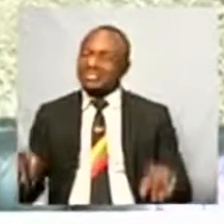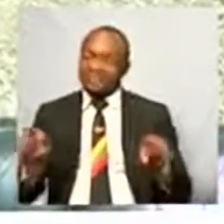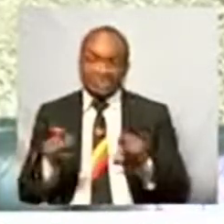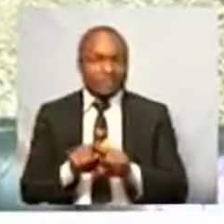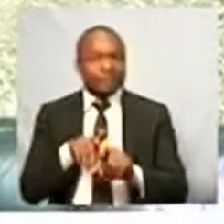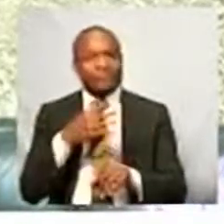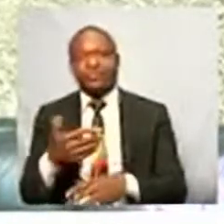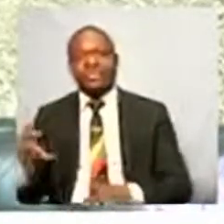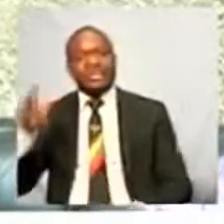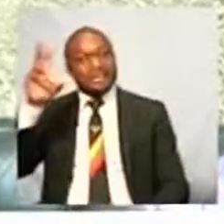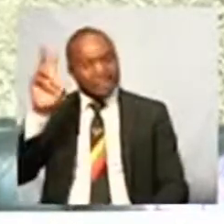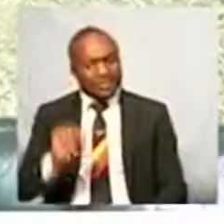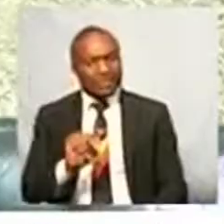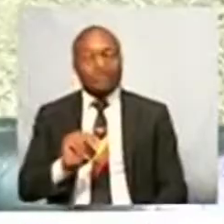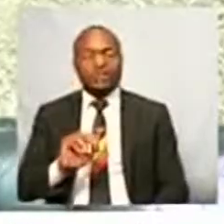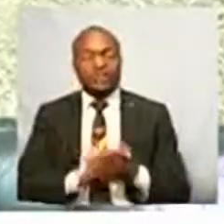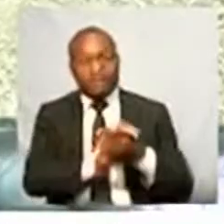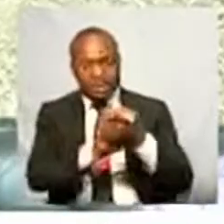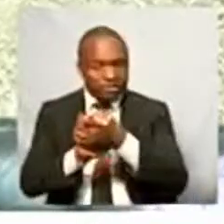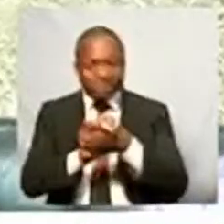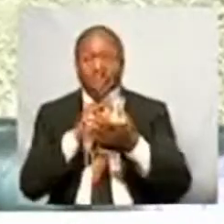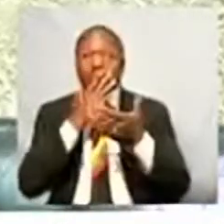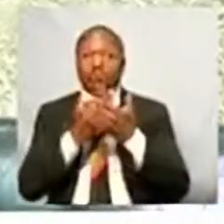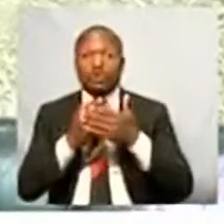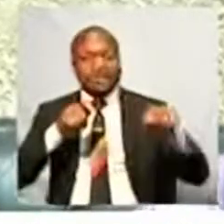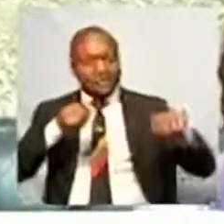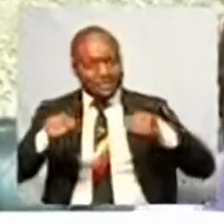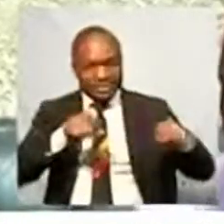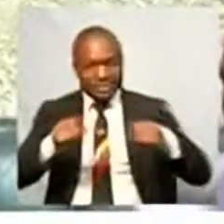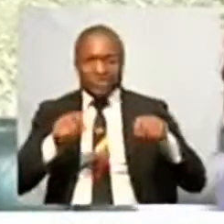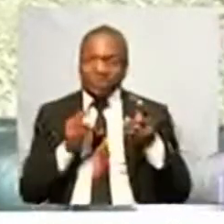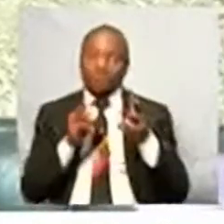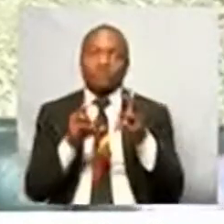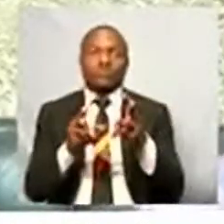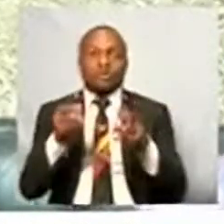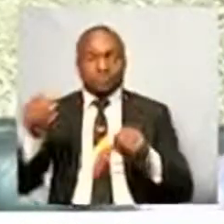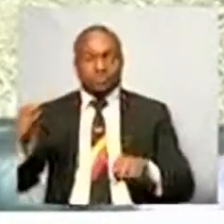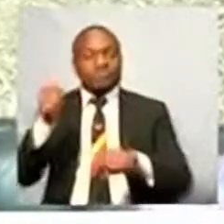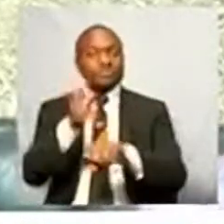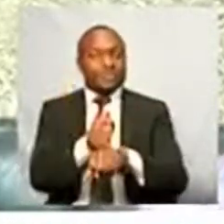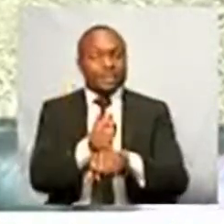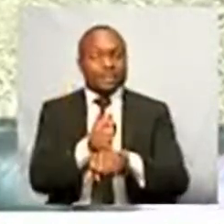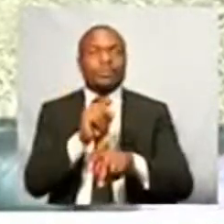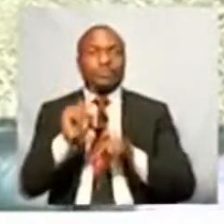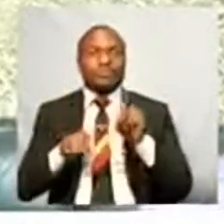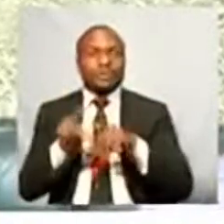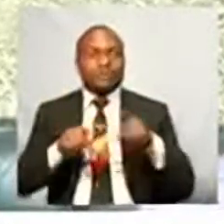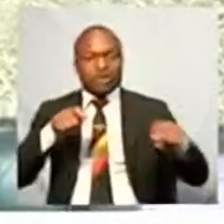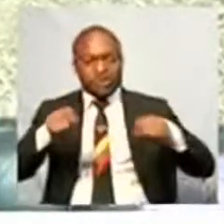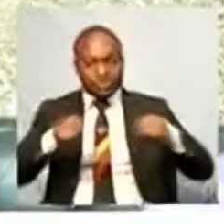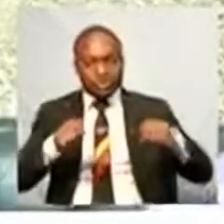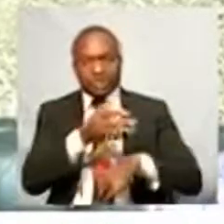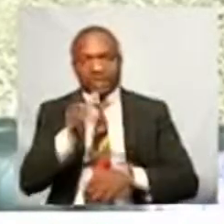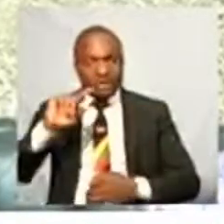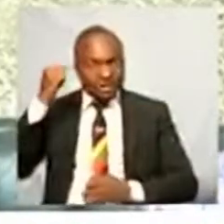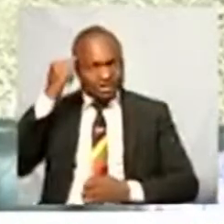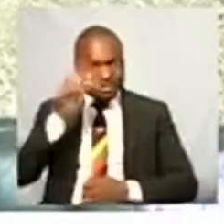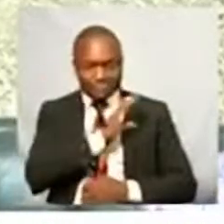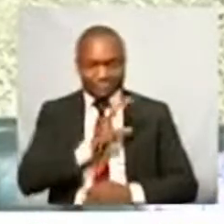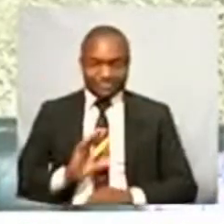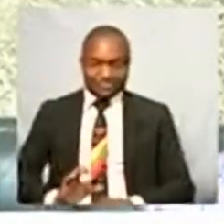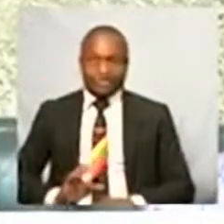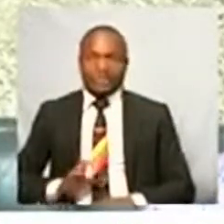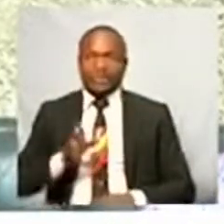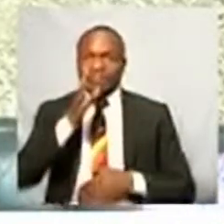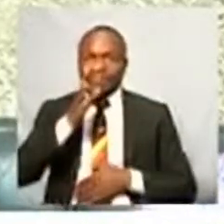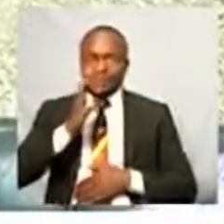There's no corporate good governance in the way we are appointing people to run these parastatals.